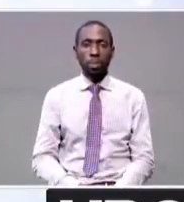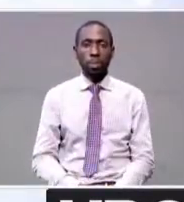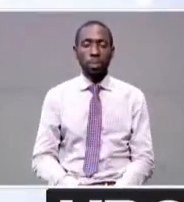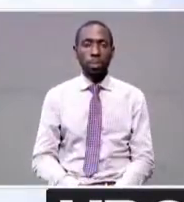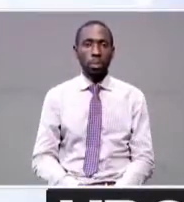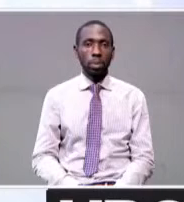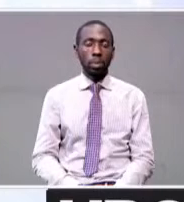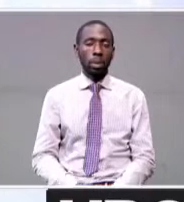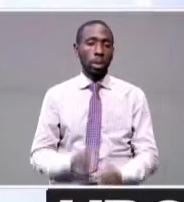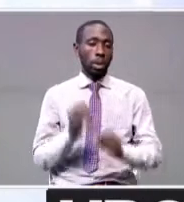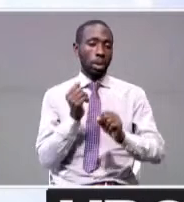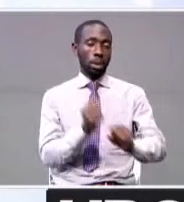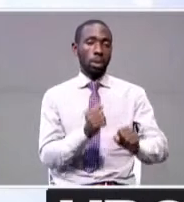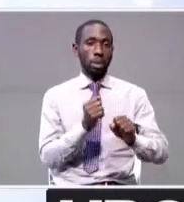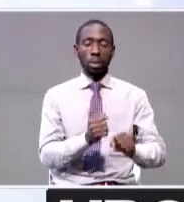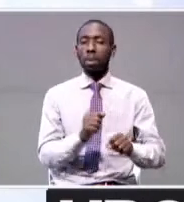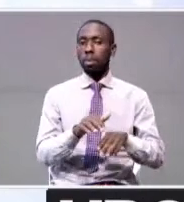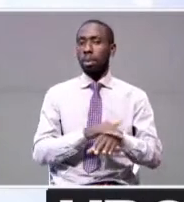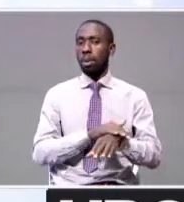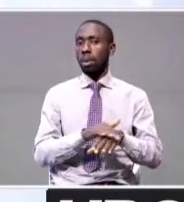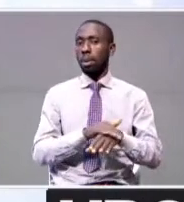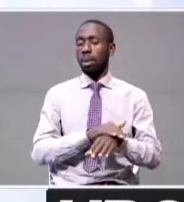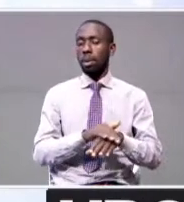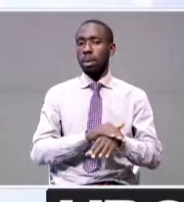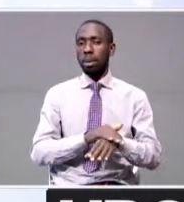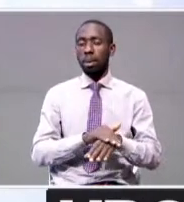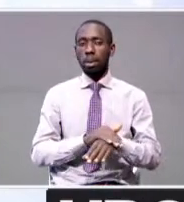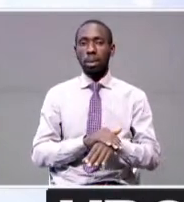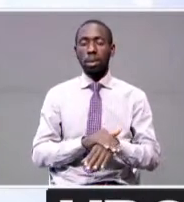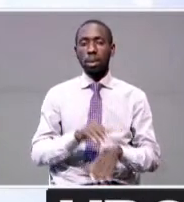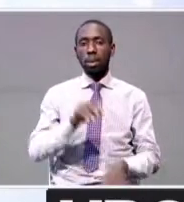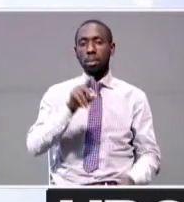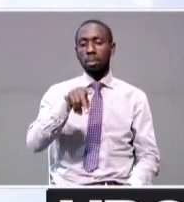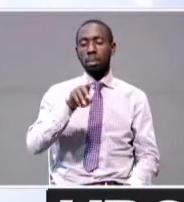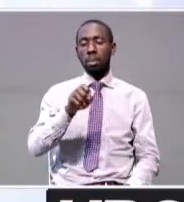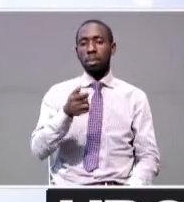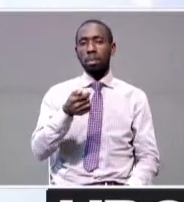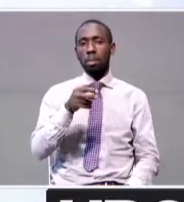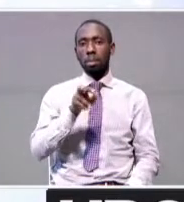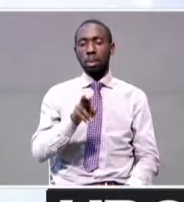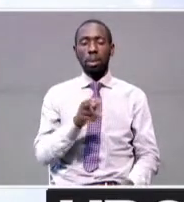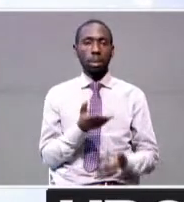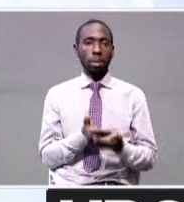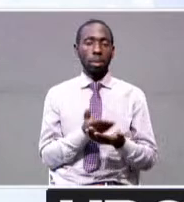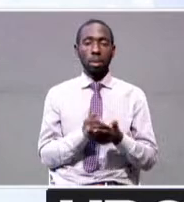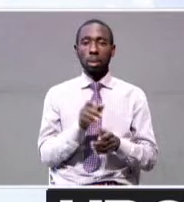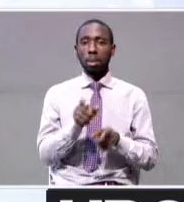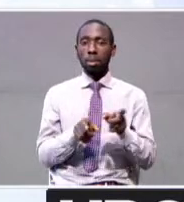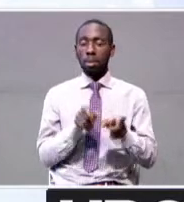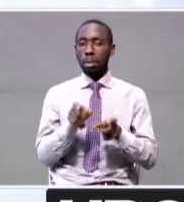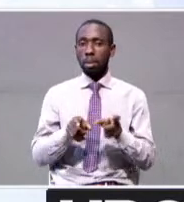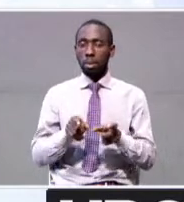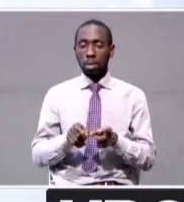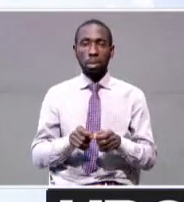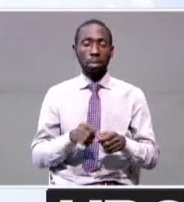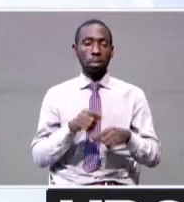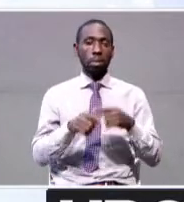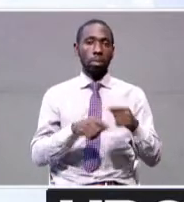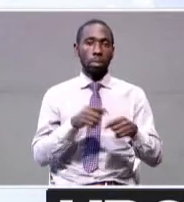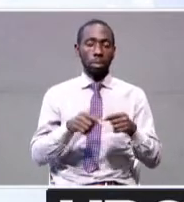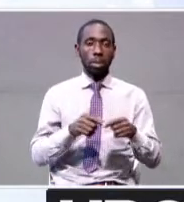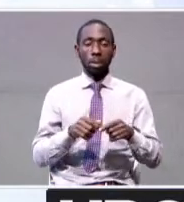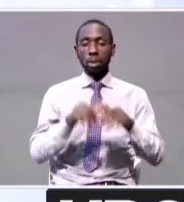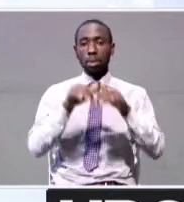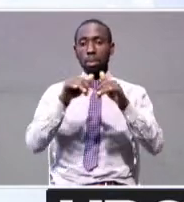Katikkiro wa Buganda oweekitiibwa Charles Peter Mayiga asabye abantu abali ku mulimu ogw'okuzzaawo amasiro okutendeka